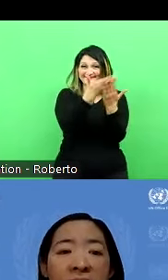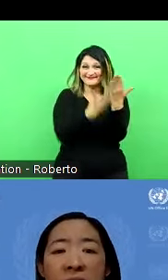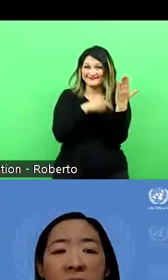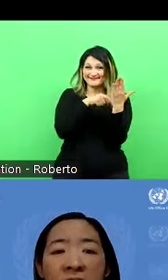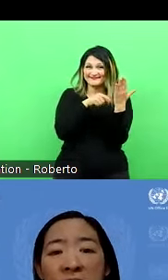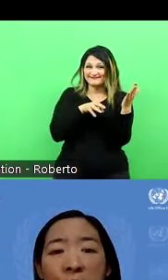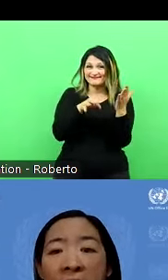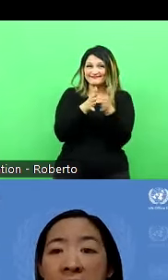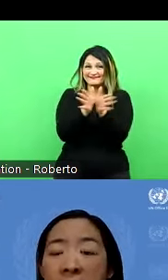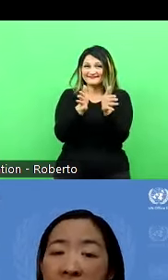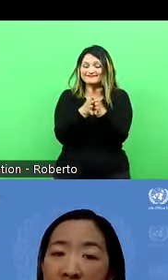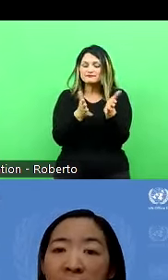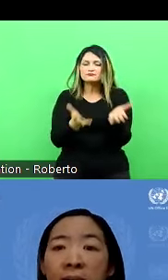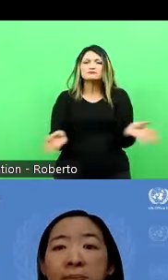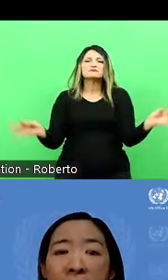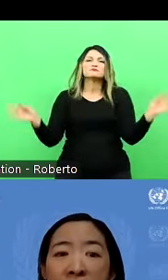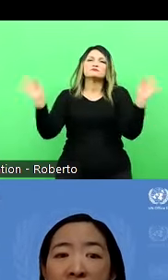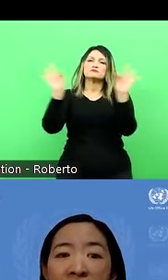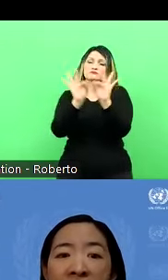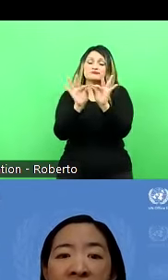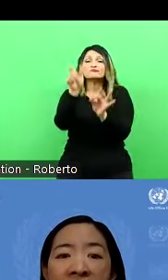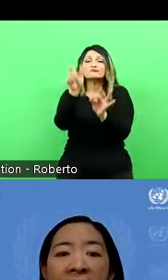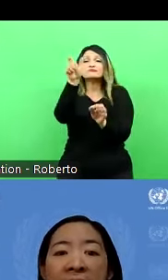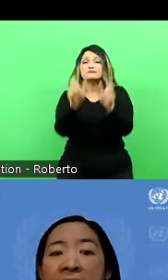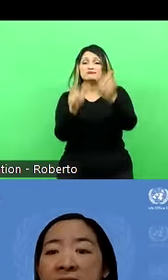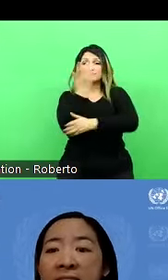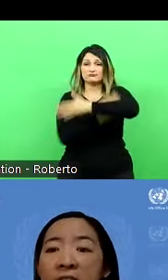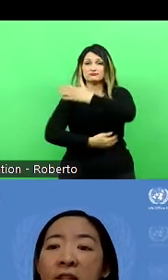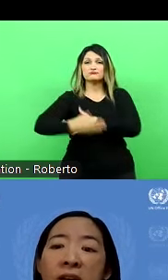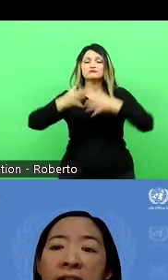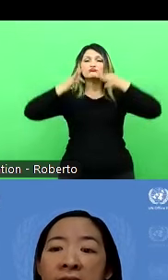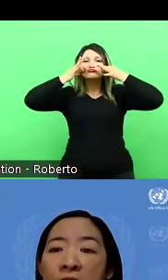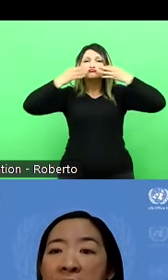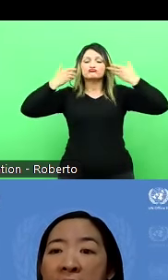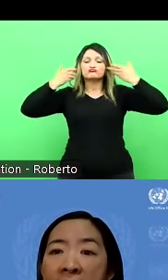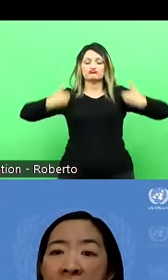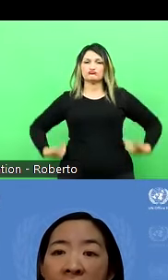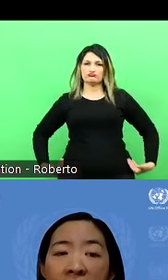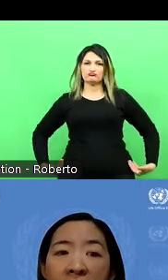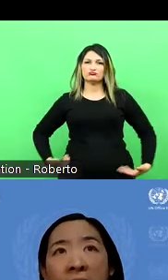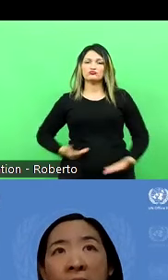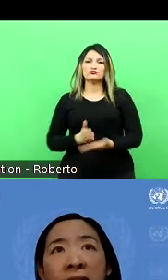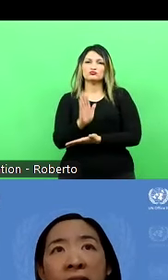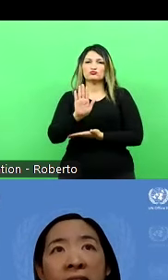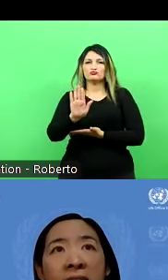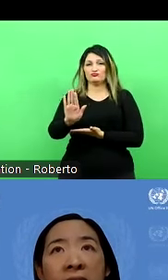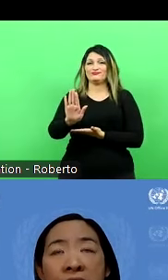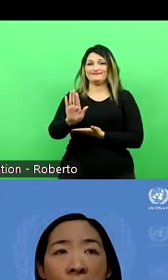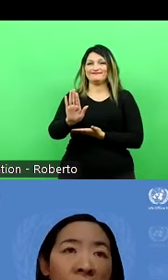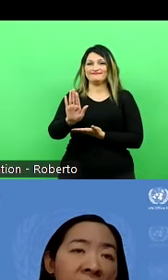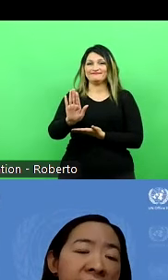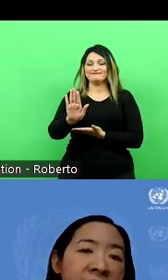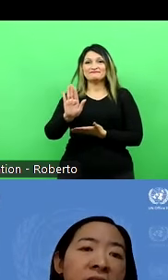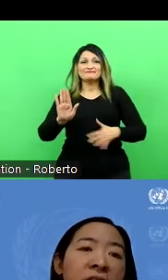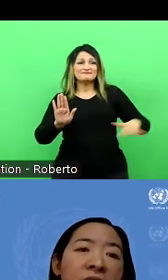respected as similar to other people. Now let's have a look a little bit at the indicators